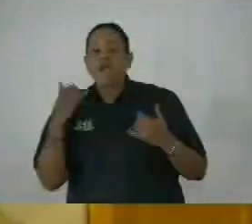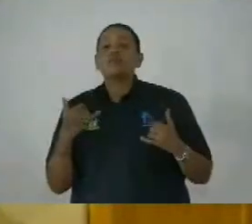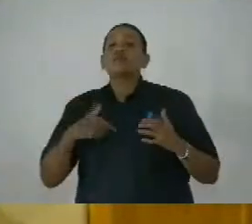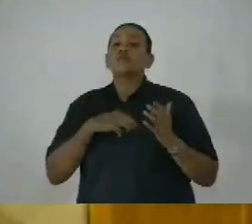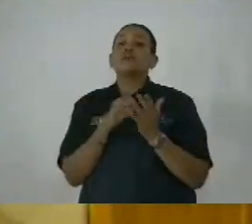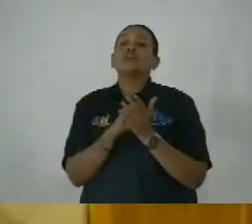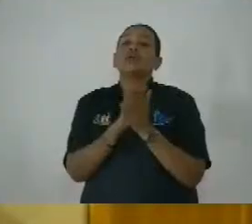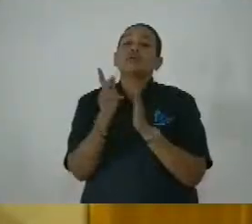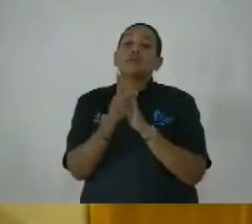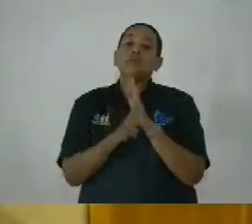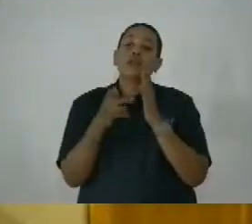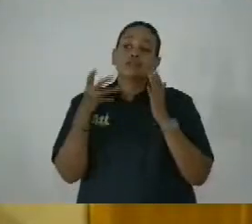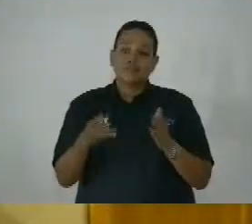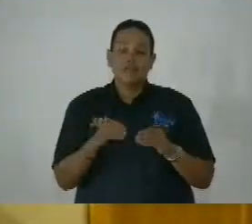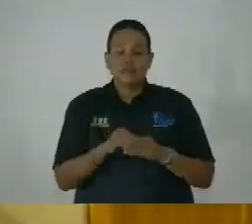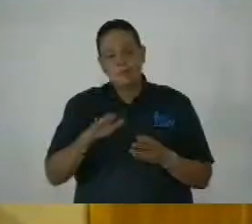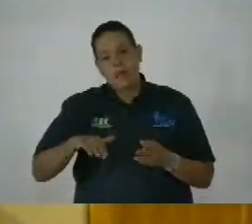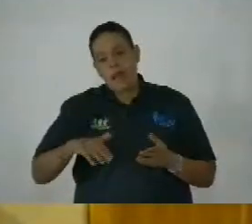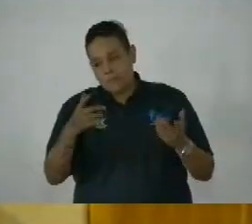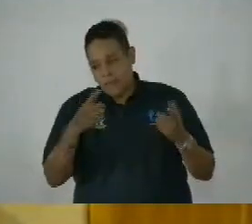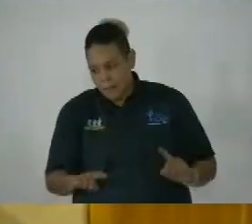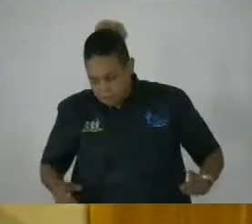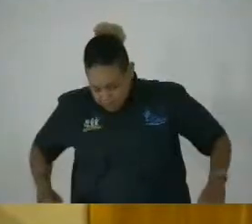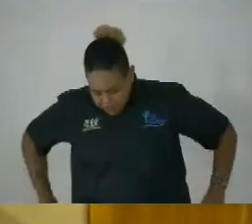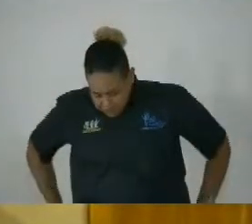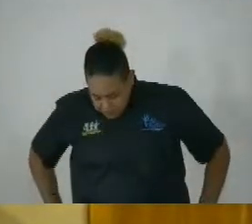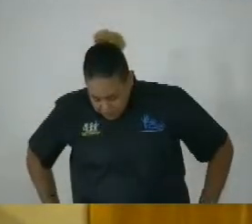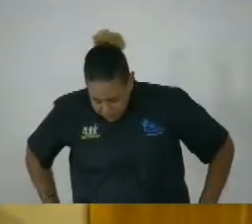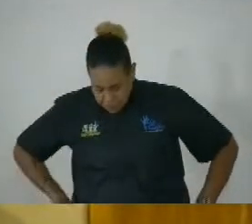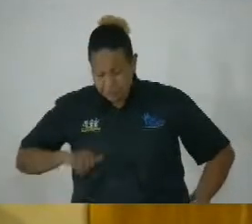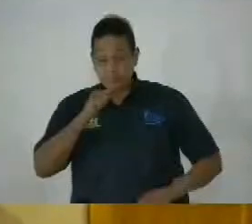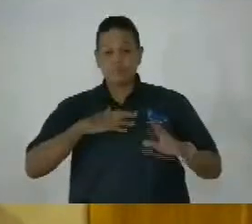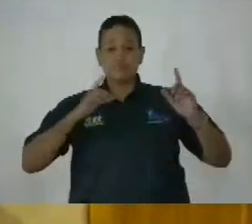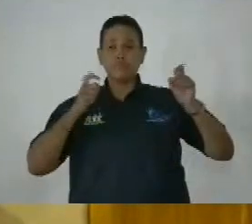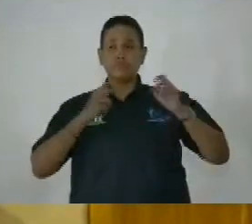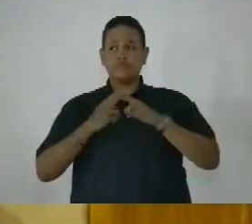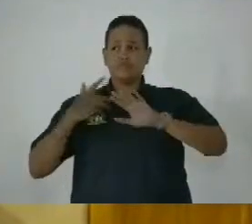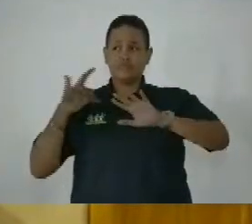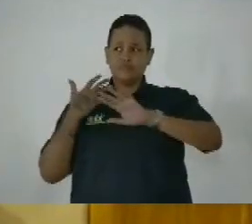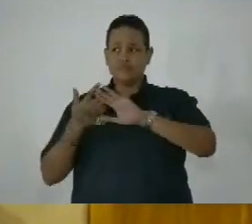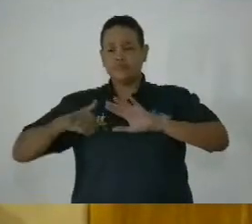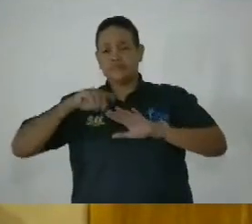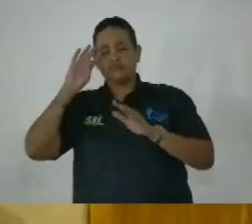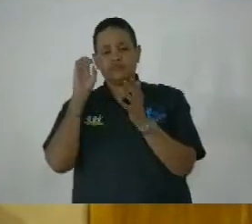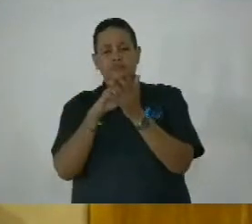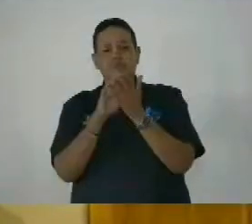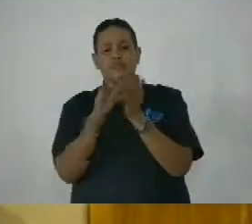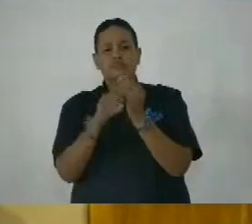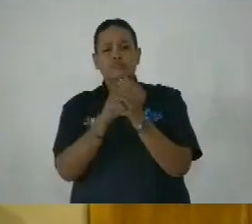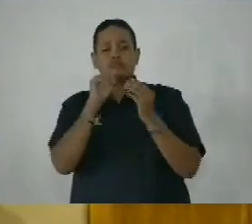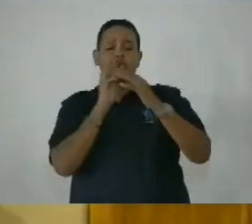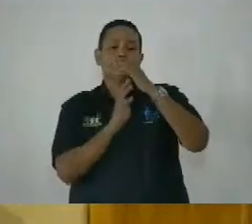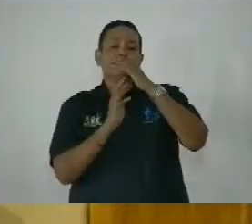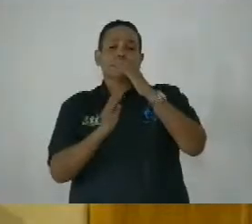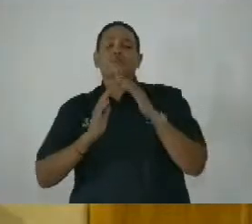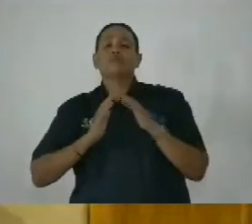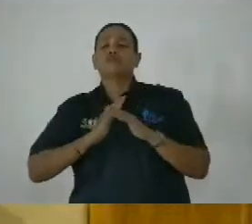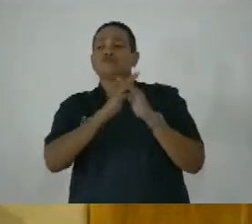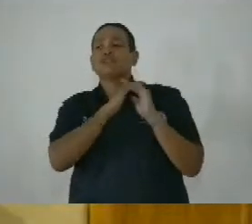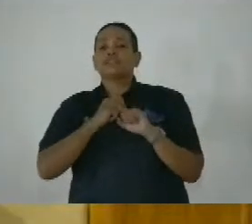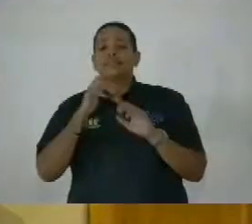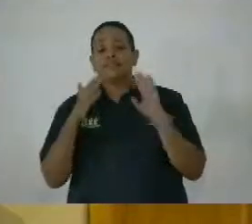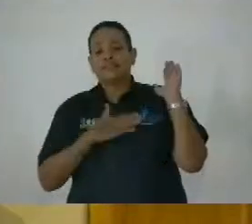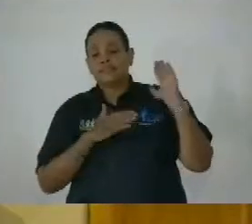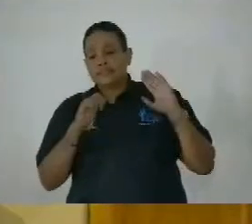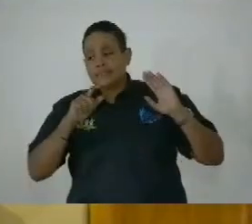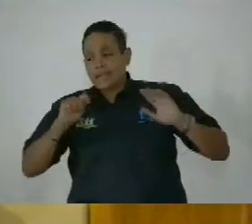tabling the policy today in the House. Madam Speaker, very soon we will table the Immigration Restriction Commonwealth Citizens Act